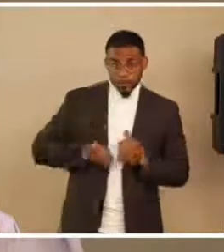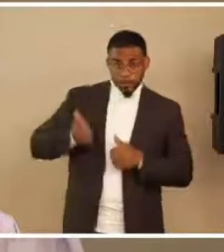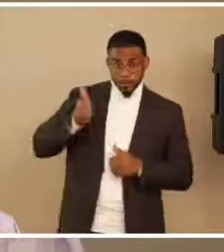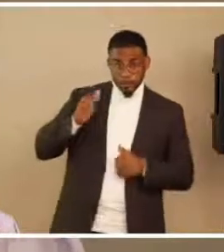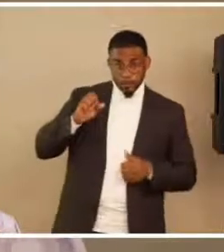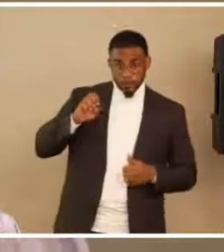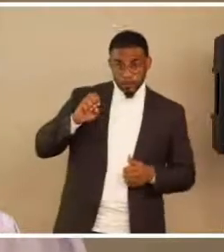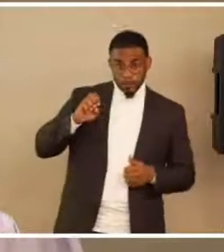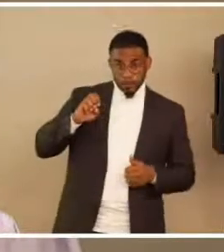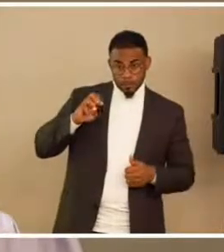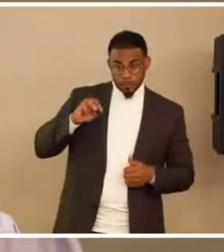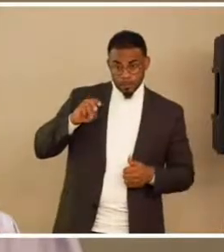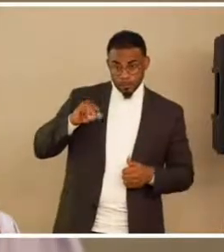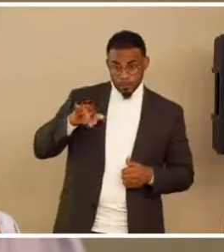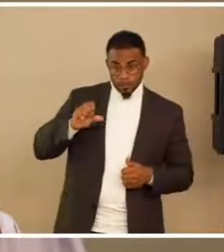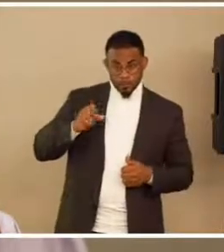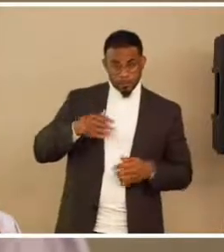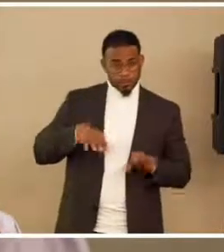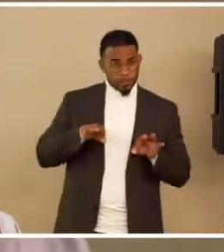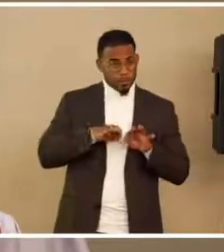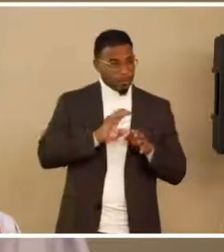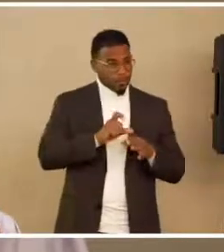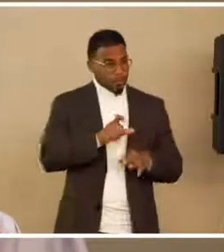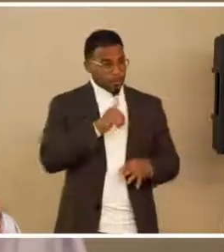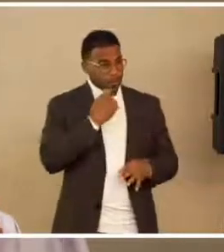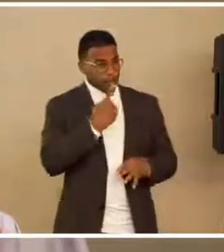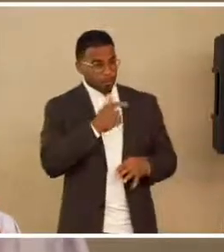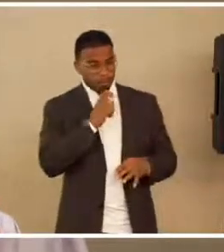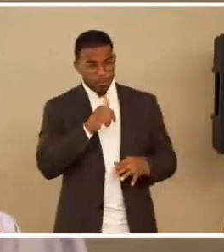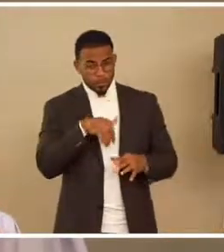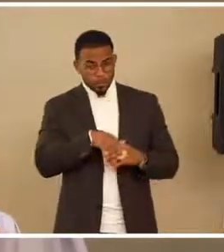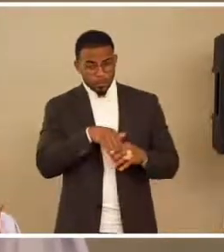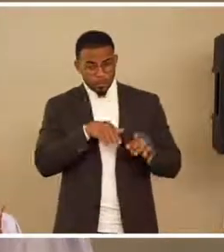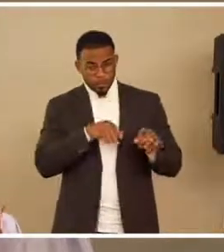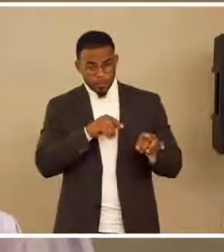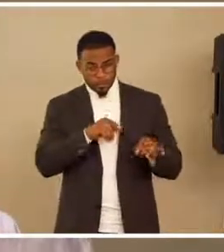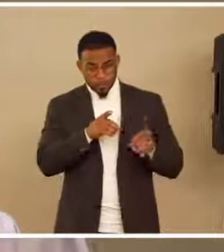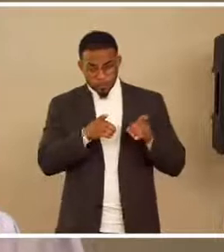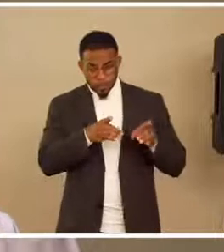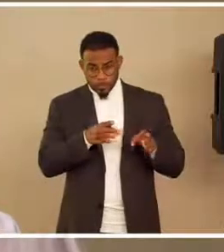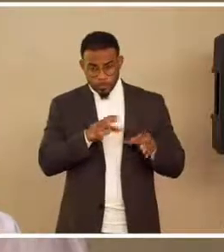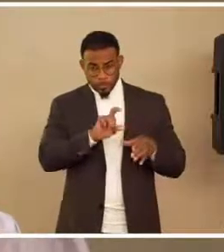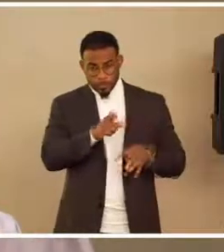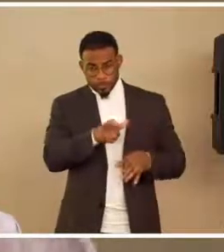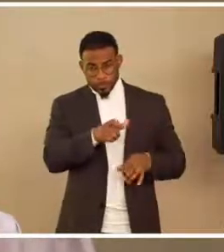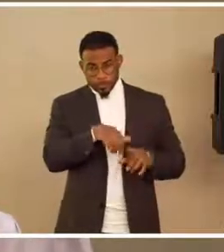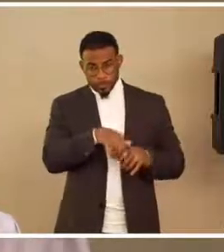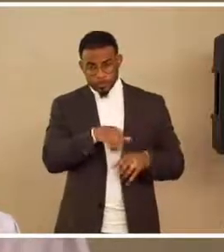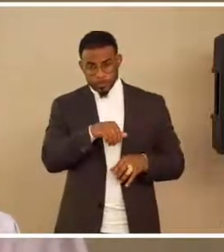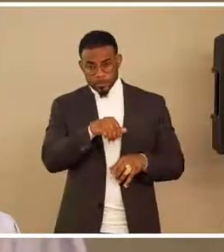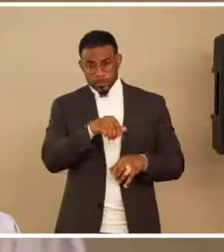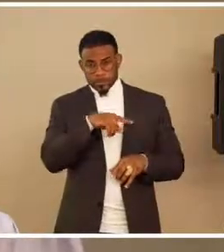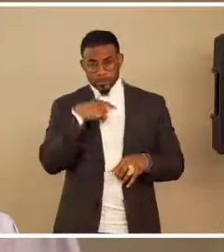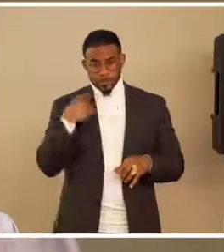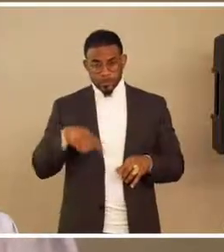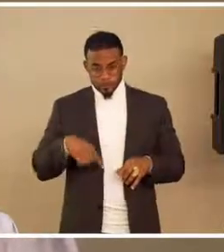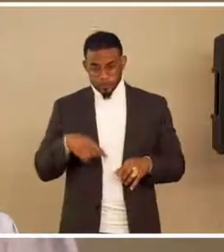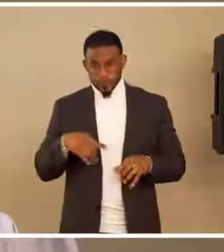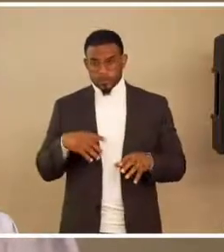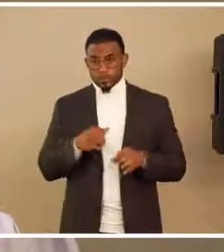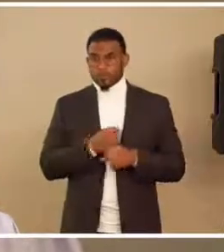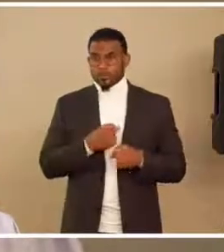M6, which is a very important channel, and she was also the one who was directing the channel when Sonia Roland